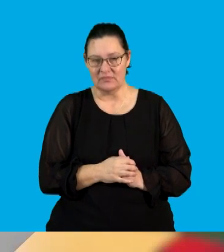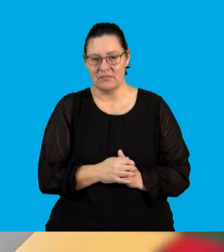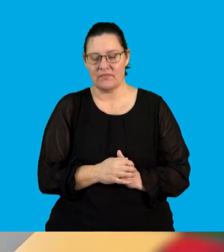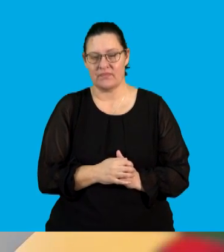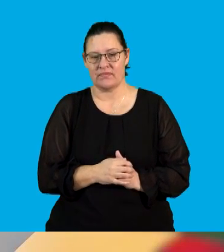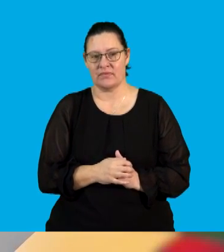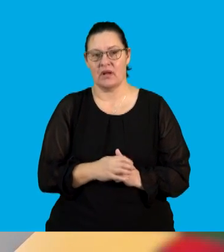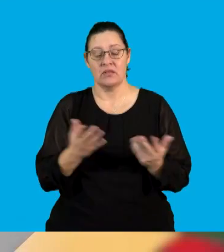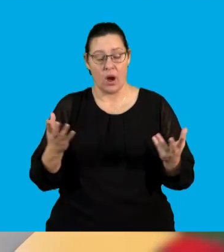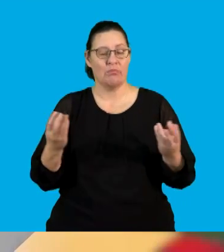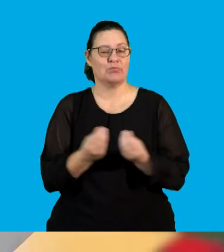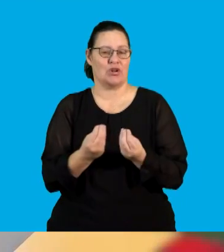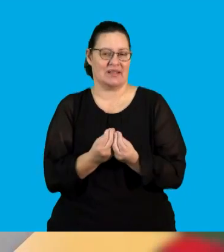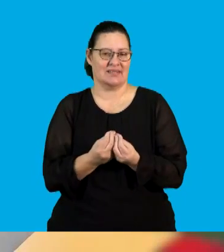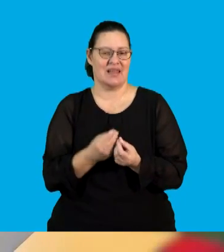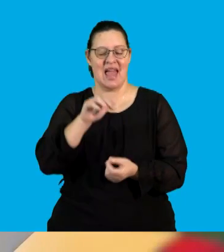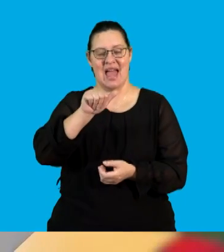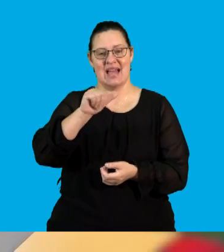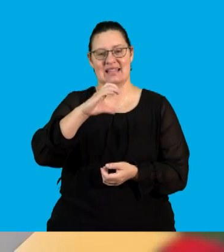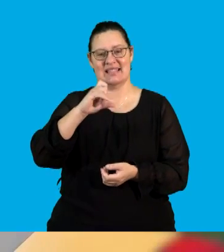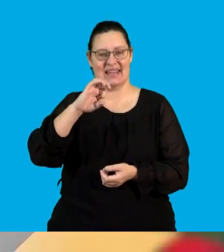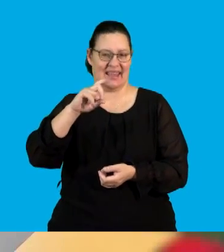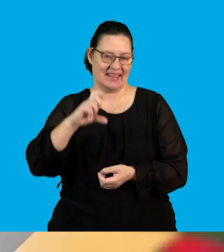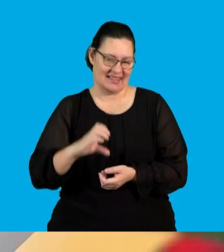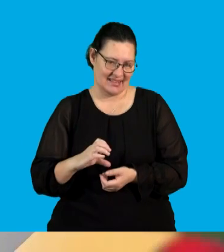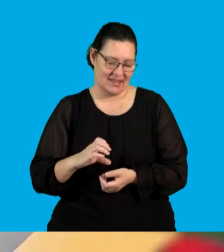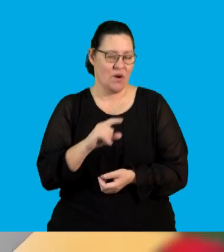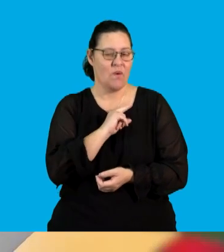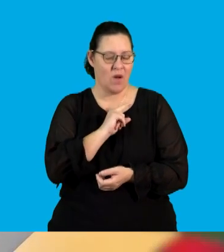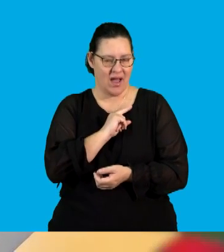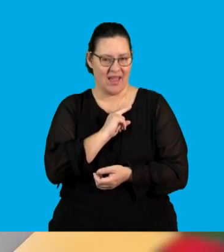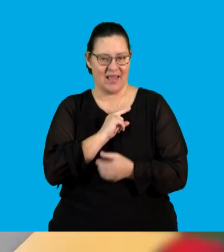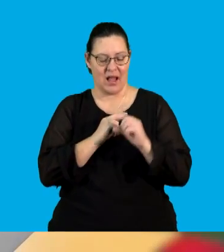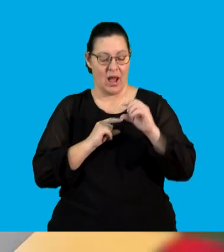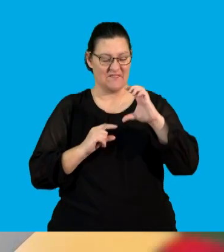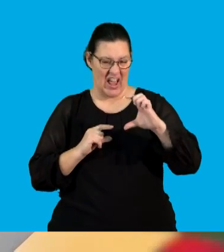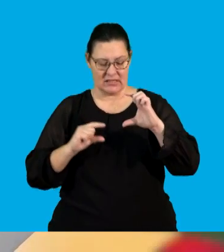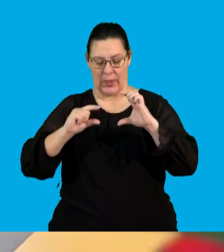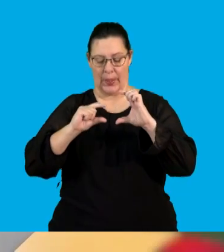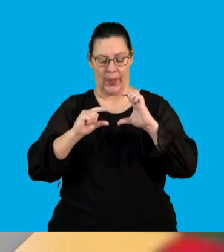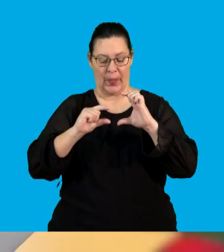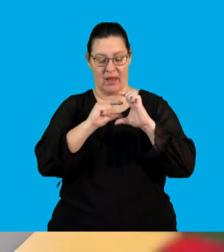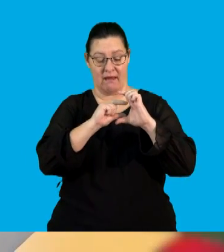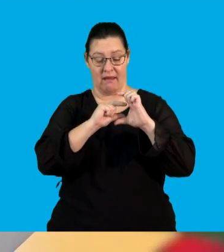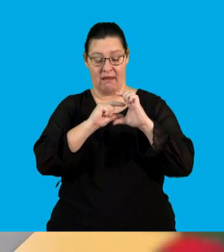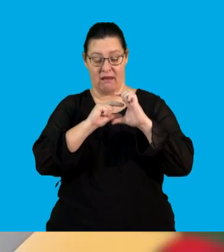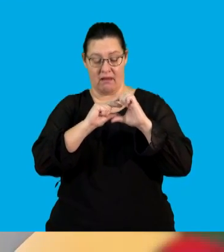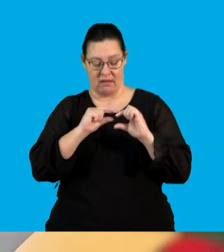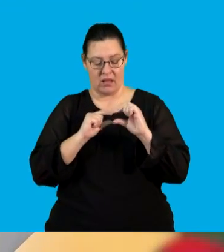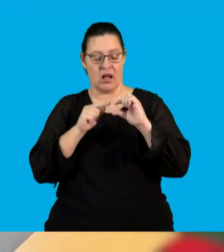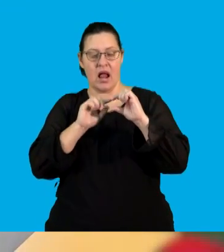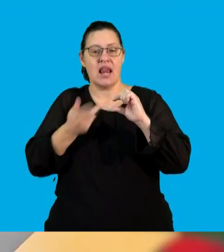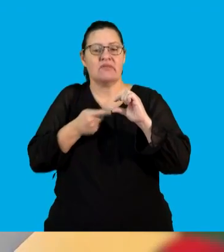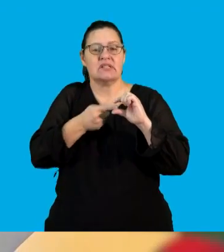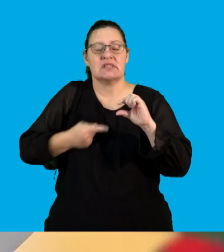reaction. And because of that, the product will be acidic, because there's still some acid substances which are left there. Not all the